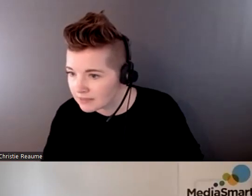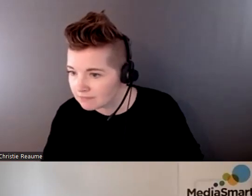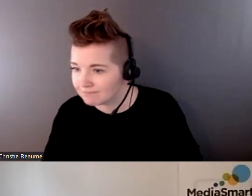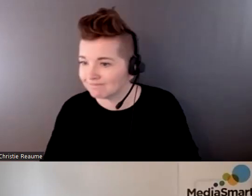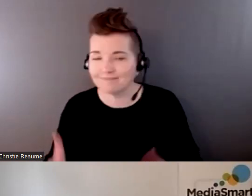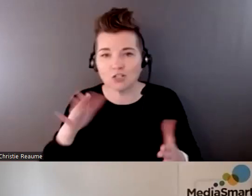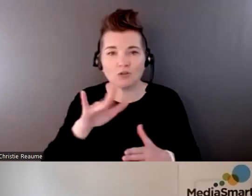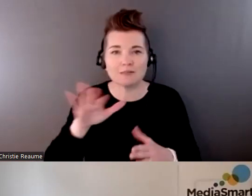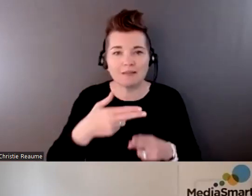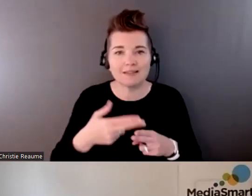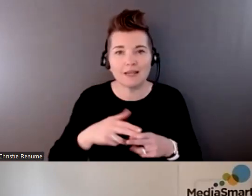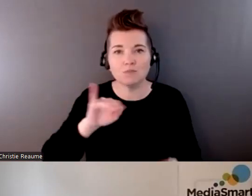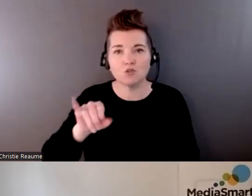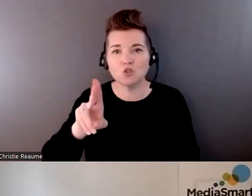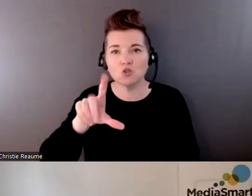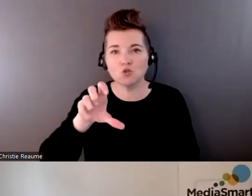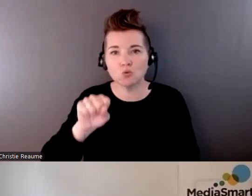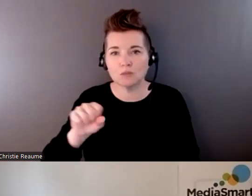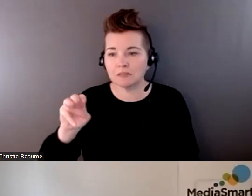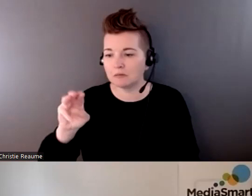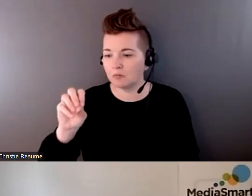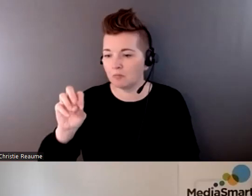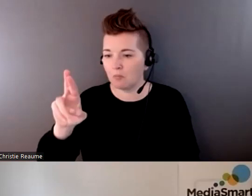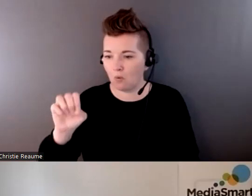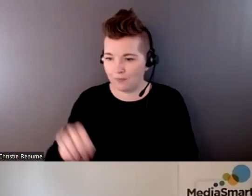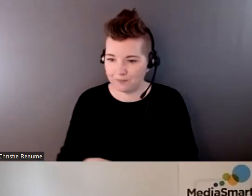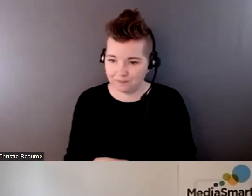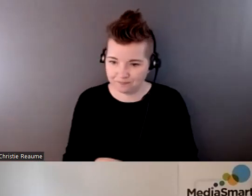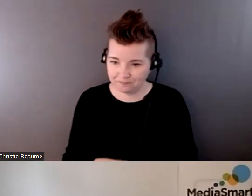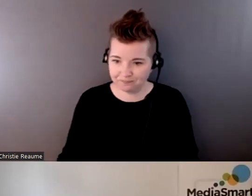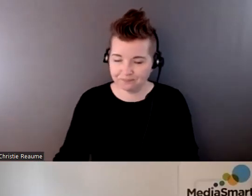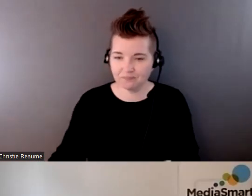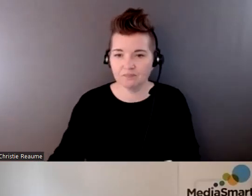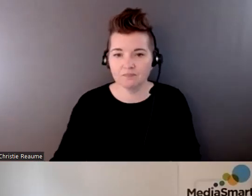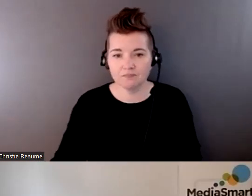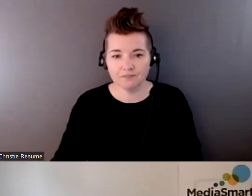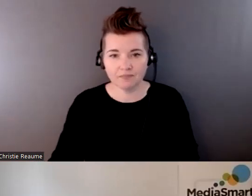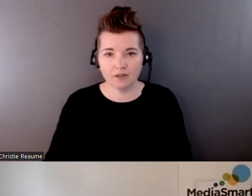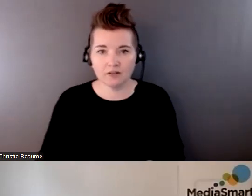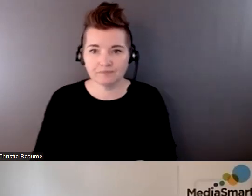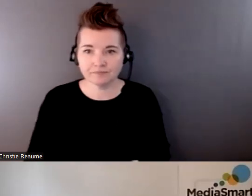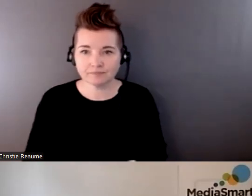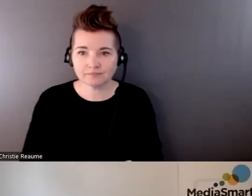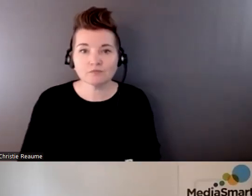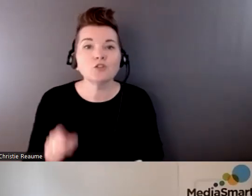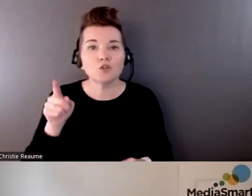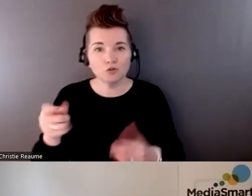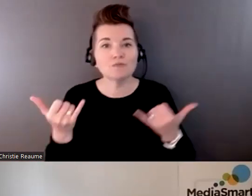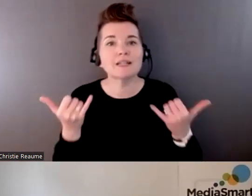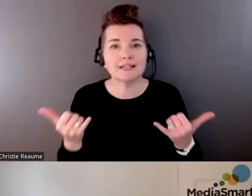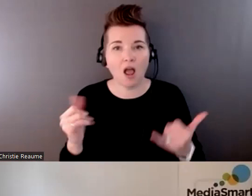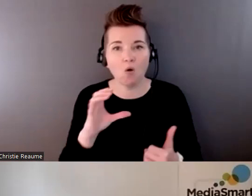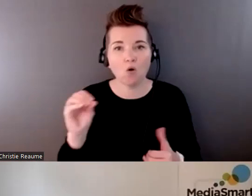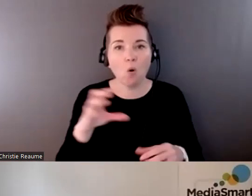saying and while I see there I just uh so Jules you've been promoted so you can actually